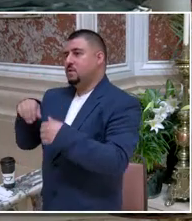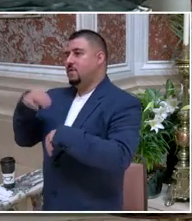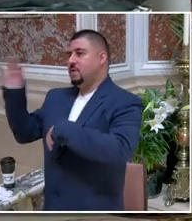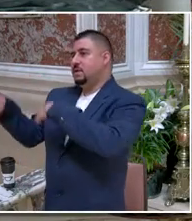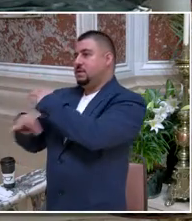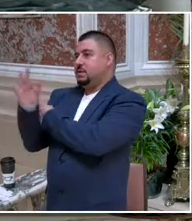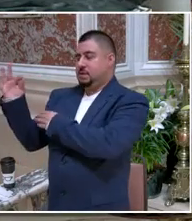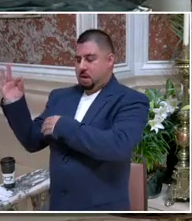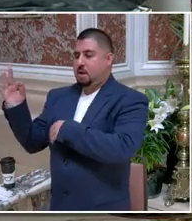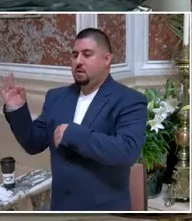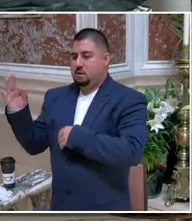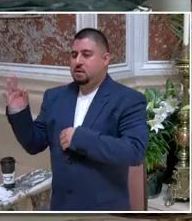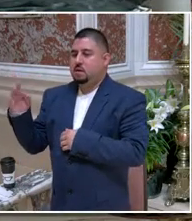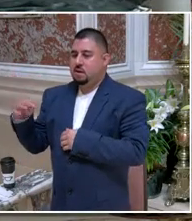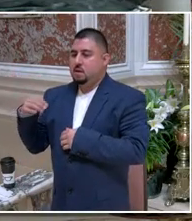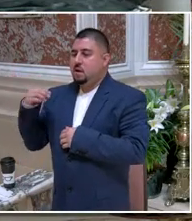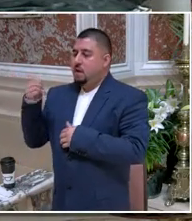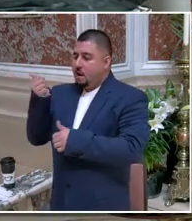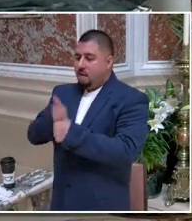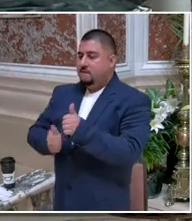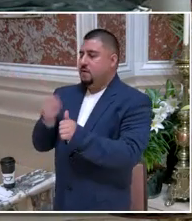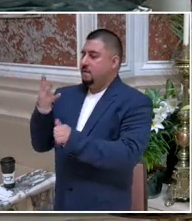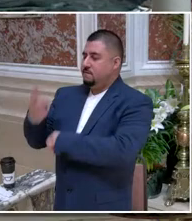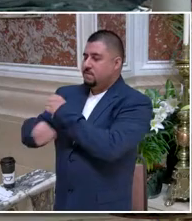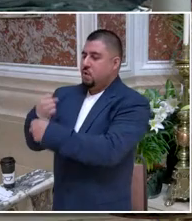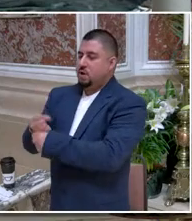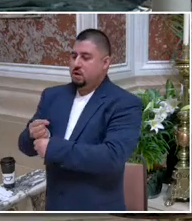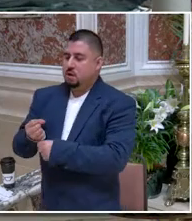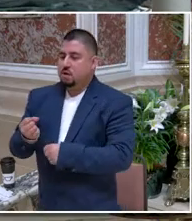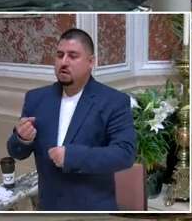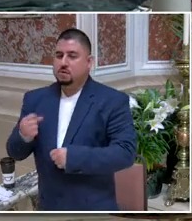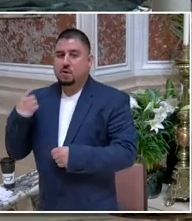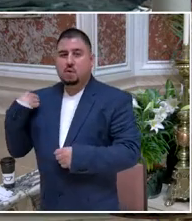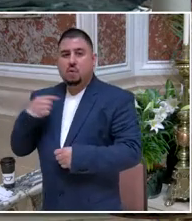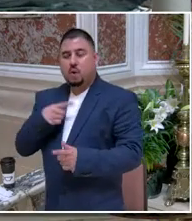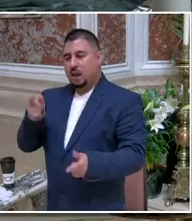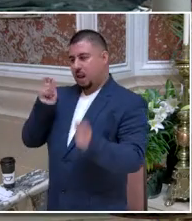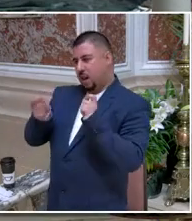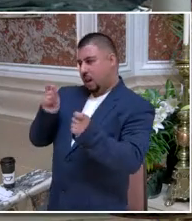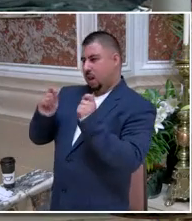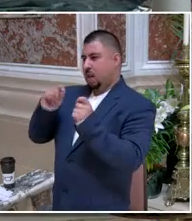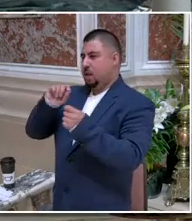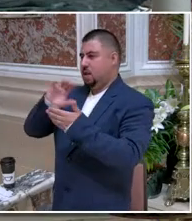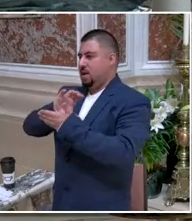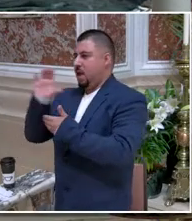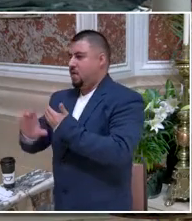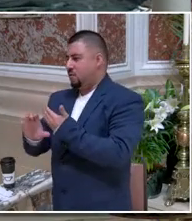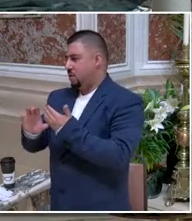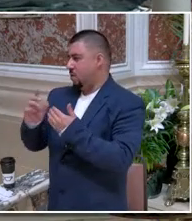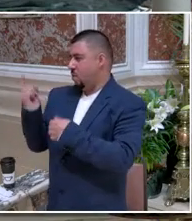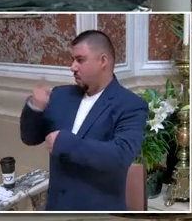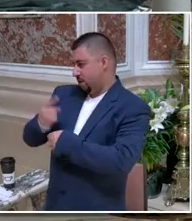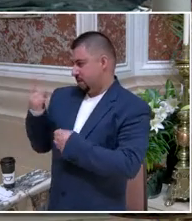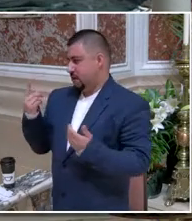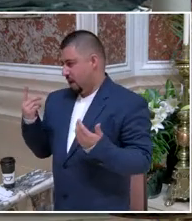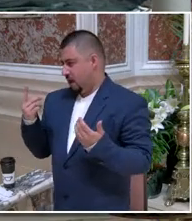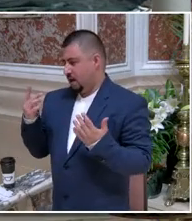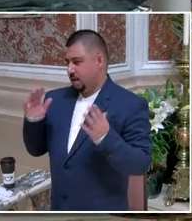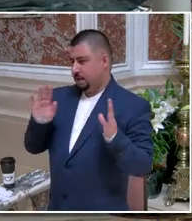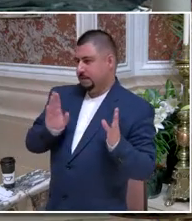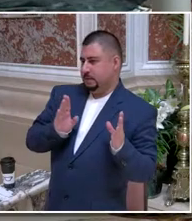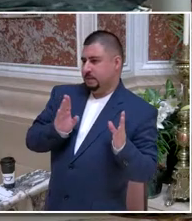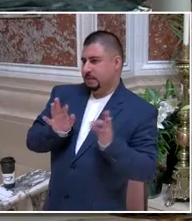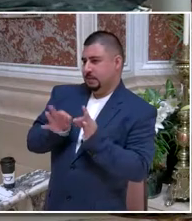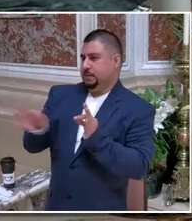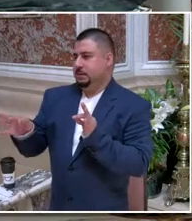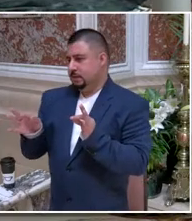sun. Every 4 years, we adjust the calendar by one day to